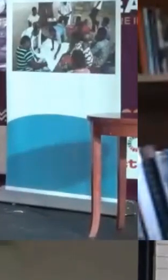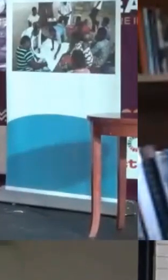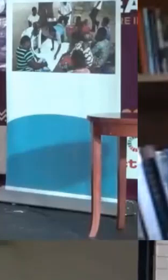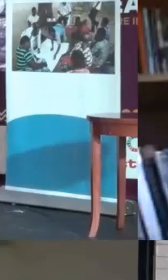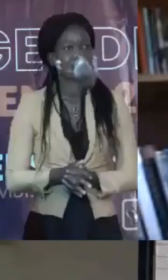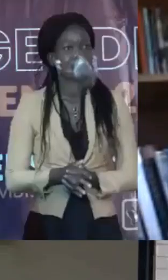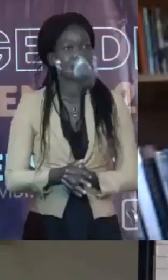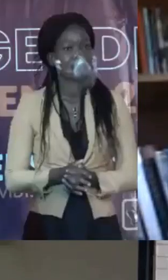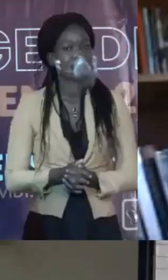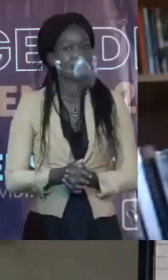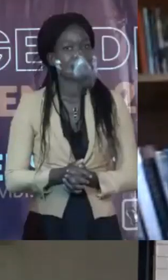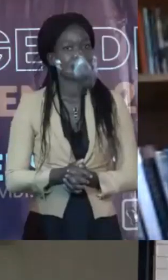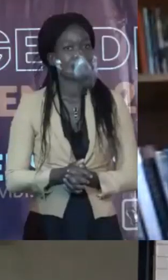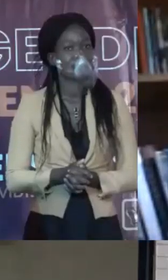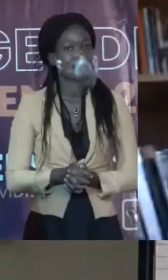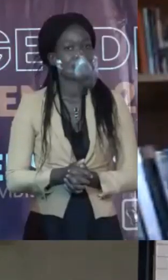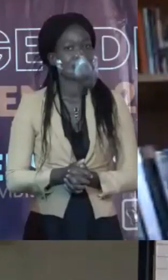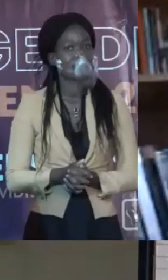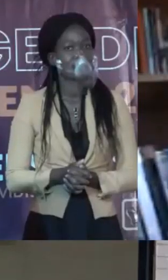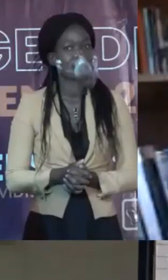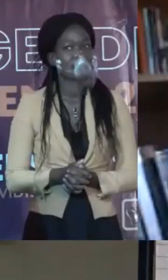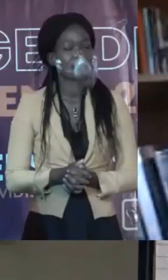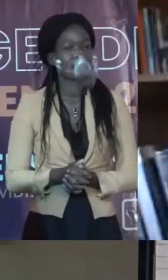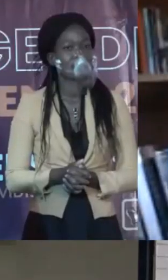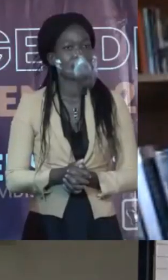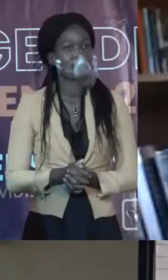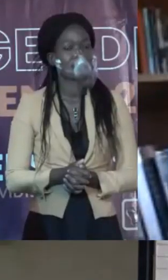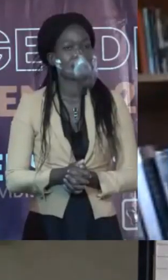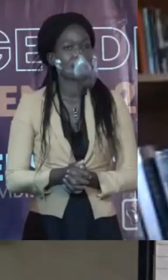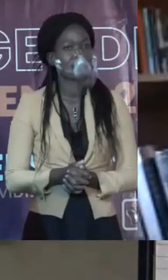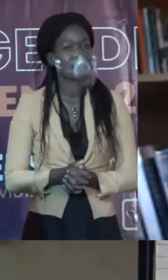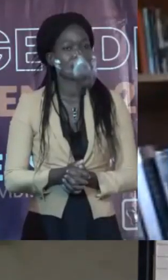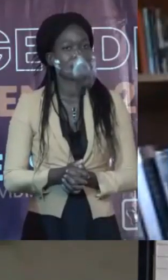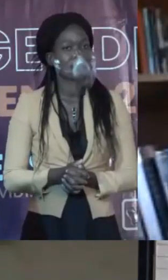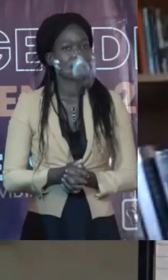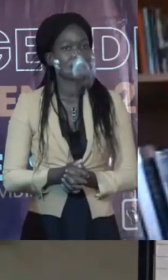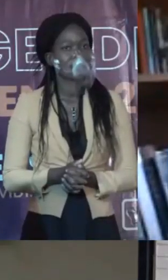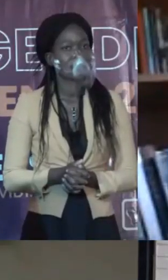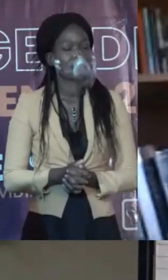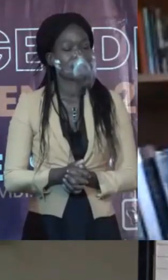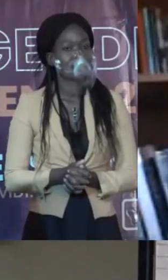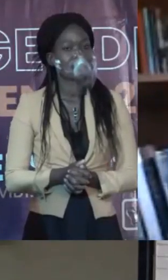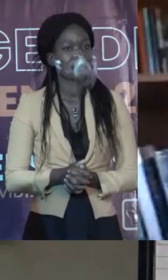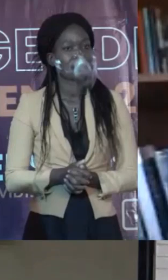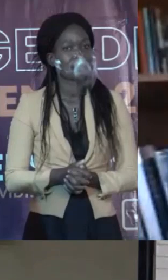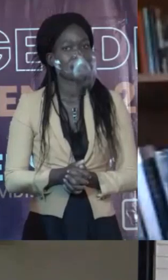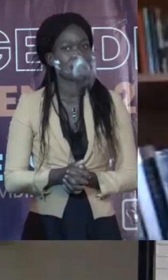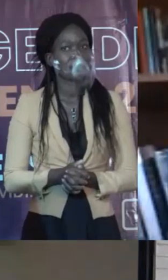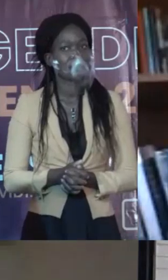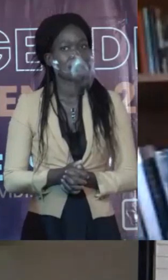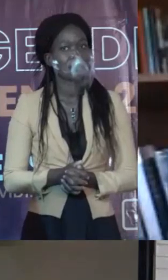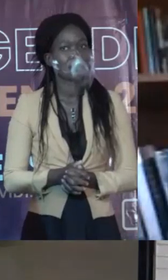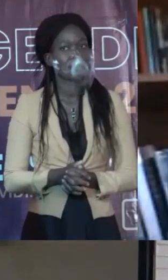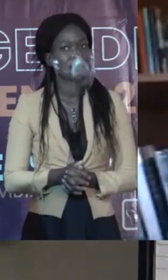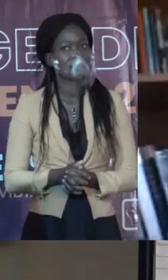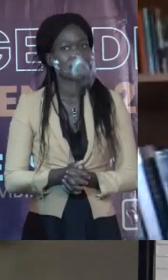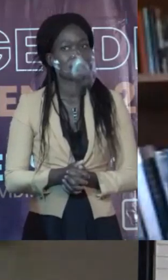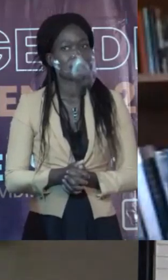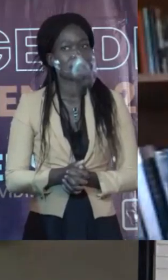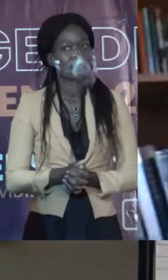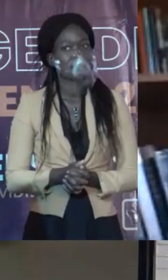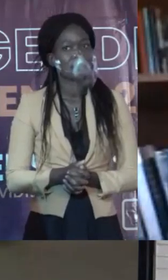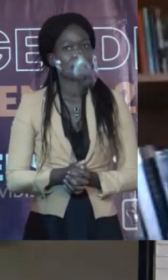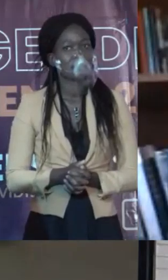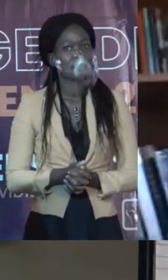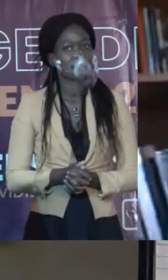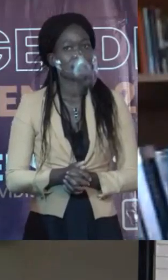means speedier, faster, sensitive, gender-sensitive service delivery. And like I said, if the doing